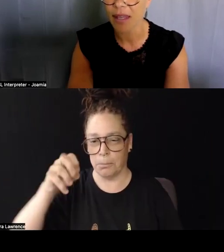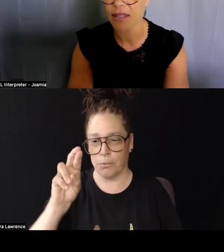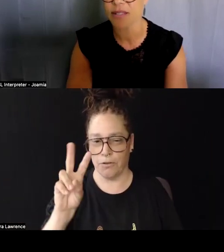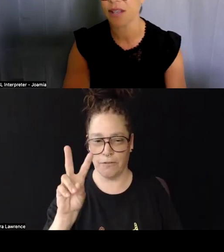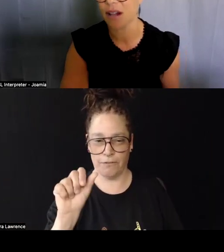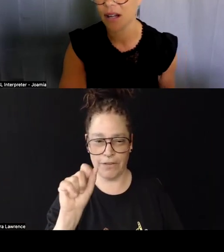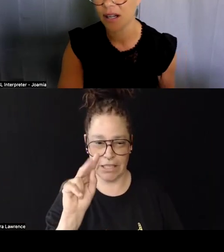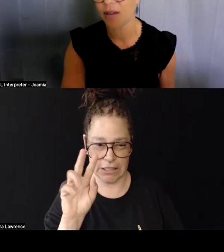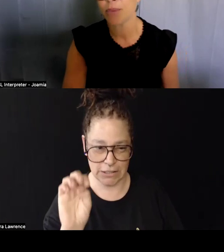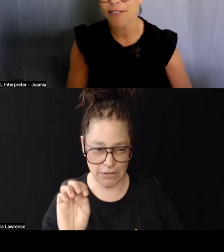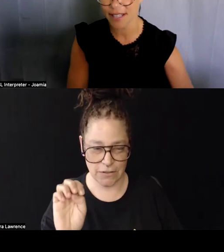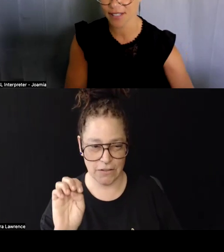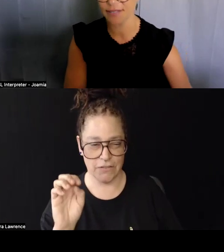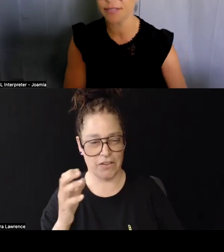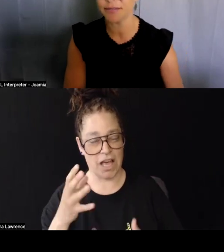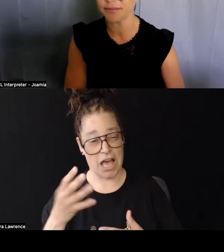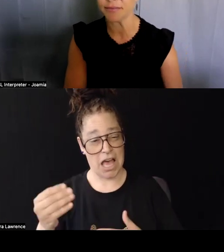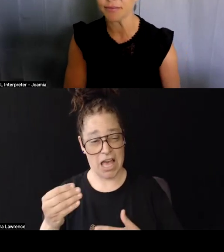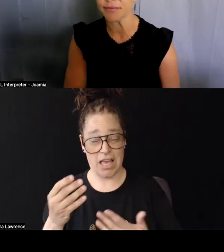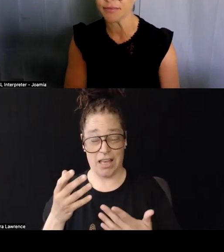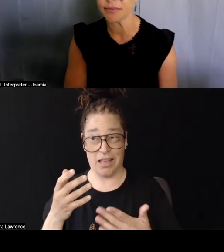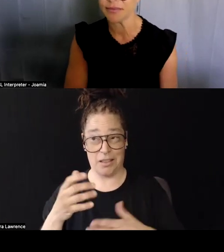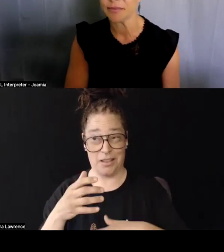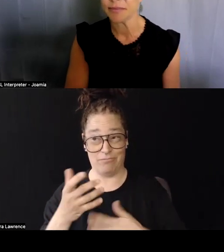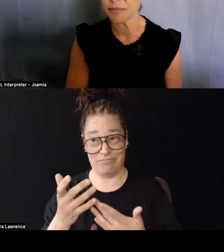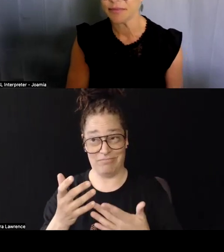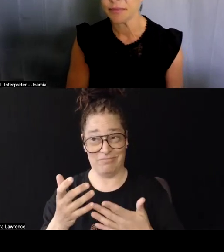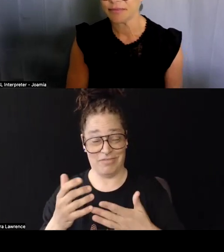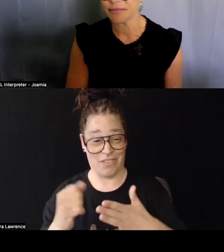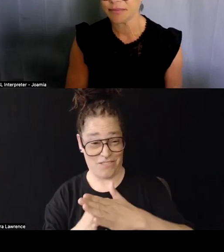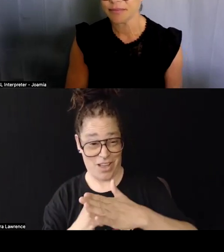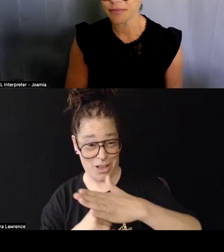It is pervasive,